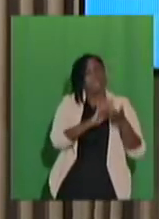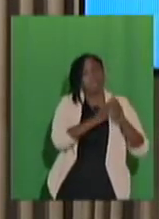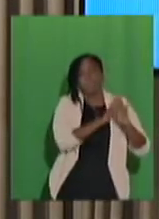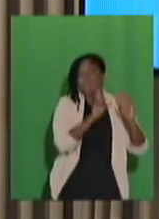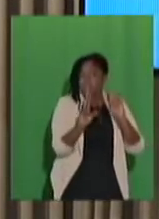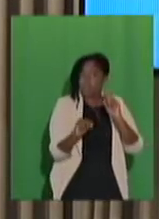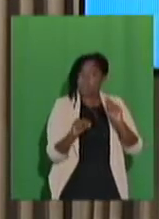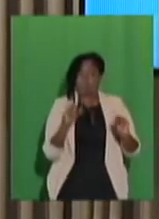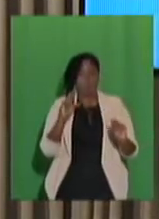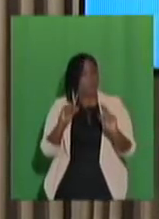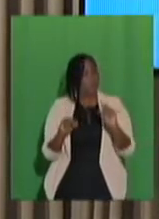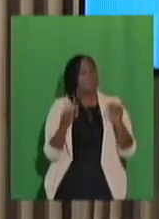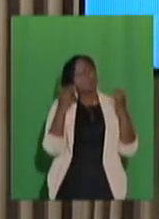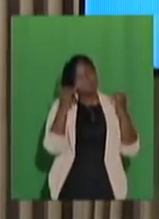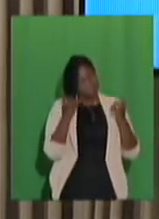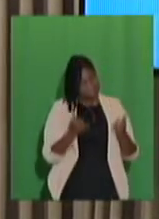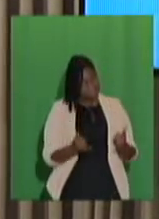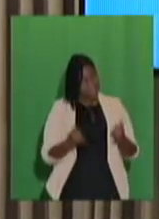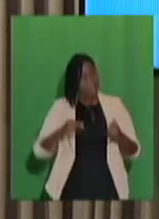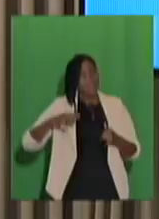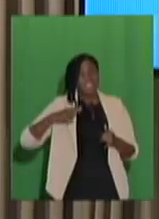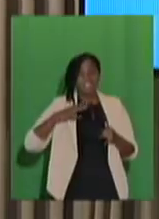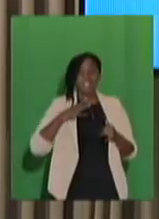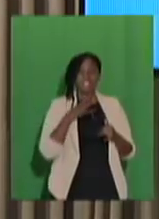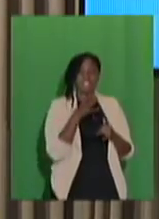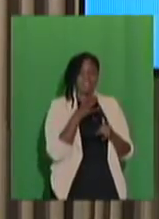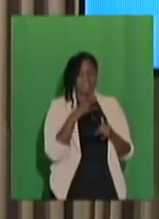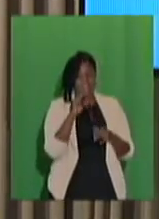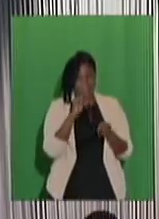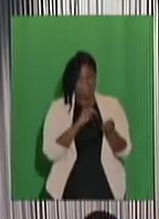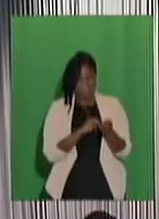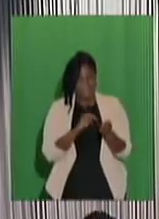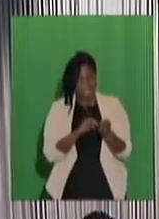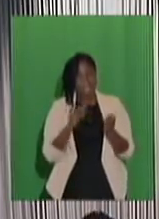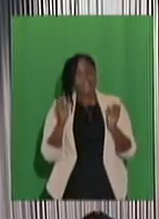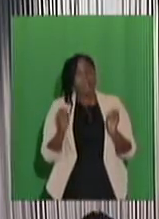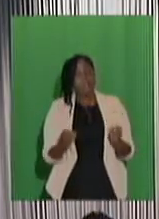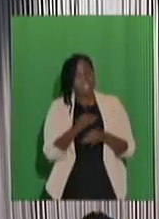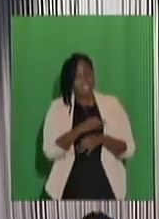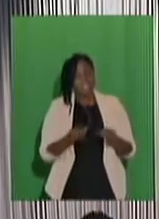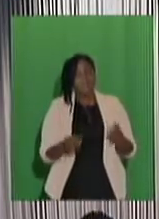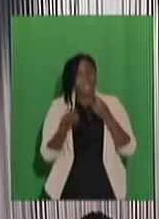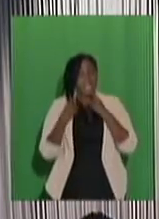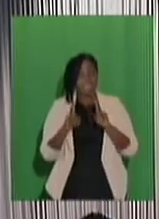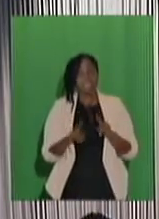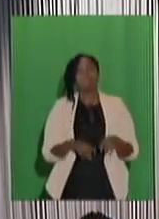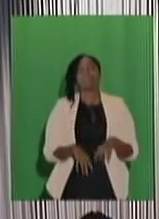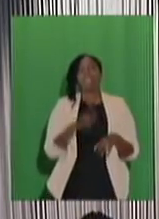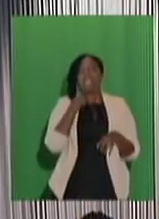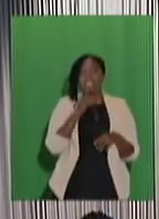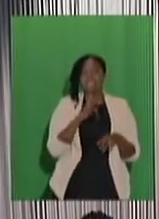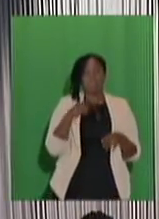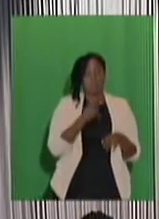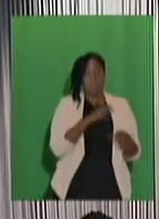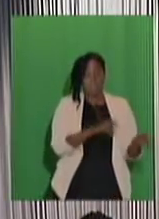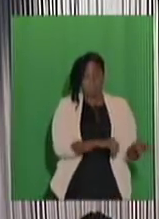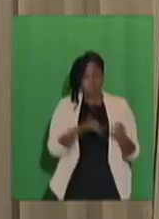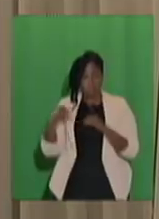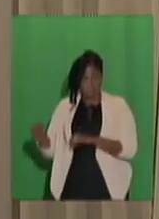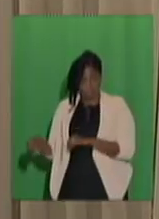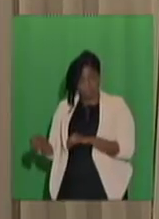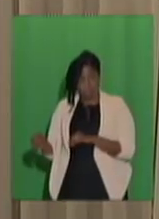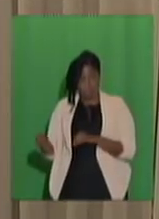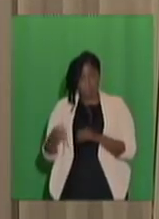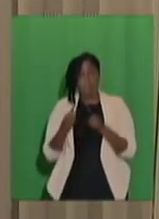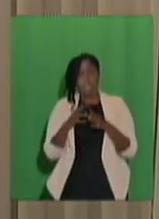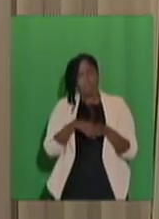the operational and clinical question. Okay, so basically we transferred 17 persons as a first group out of Kuva last